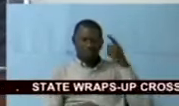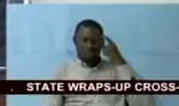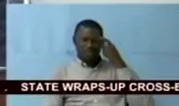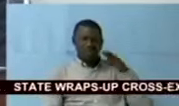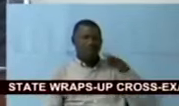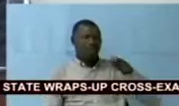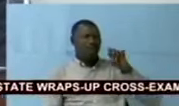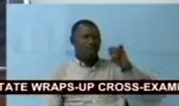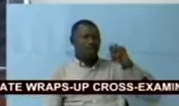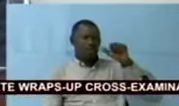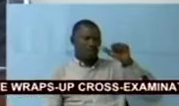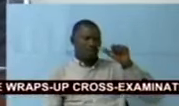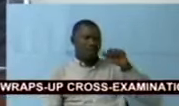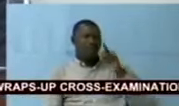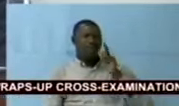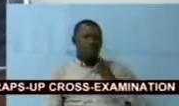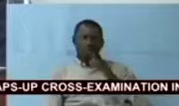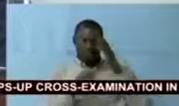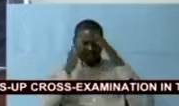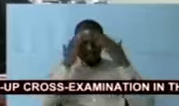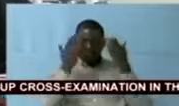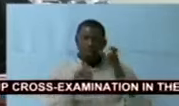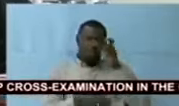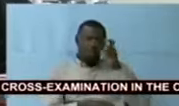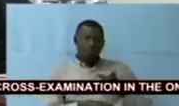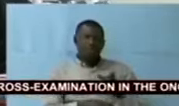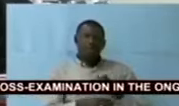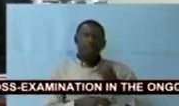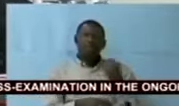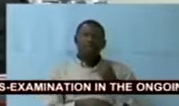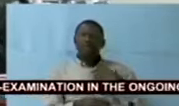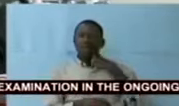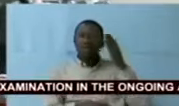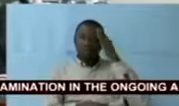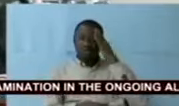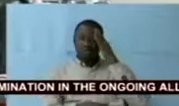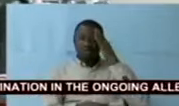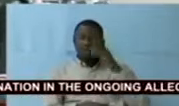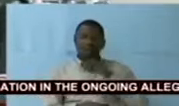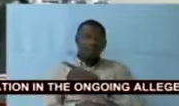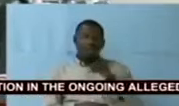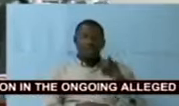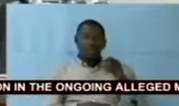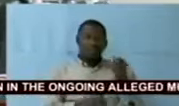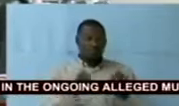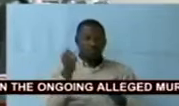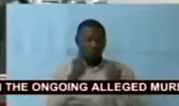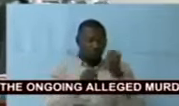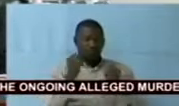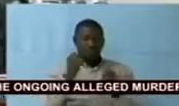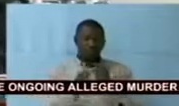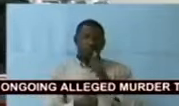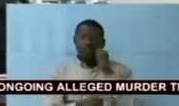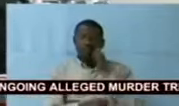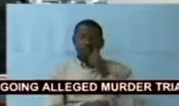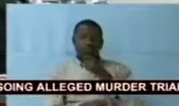don't know the person. Because I knew then that they drive those sort of cars.